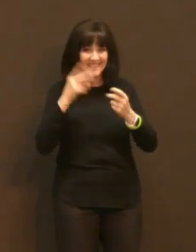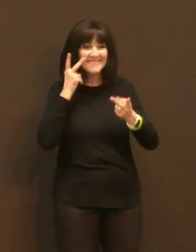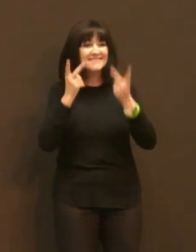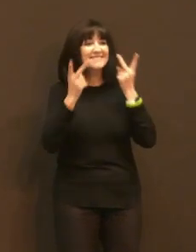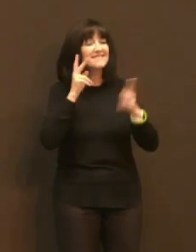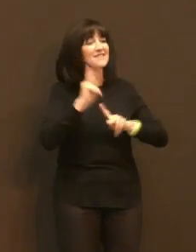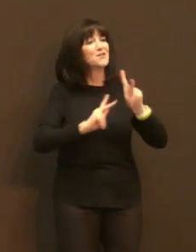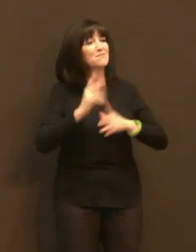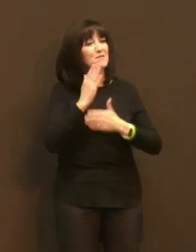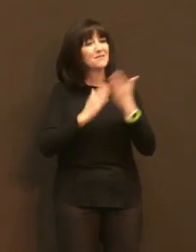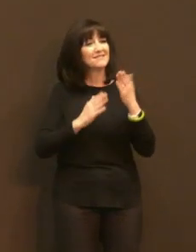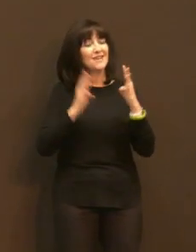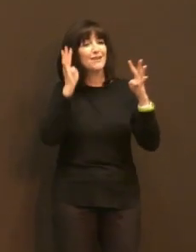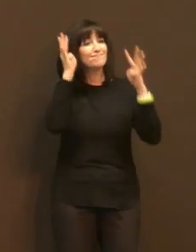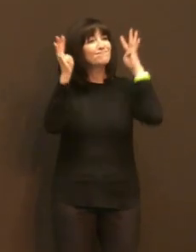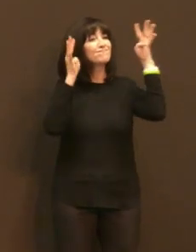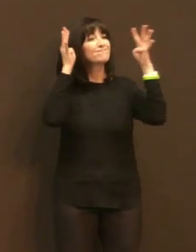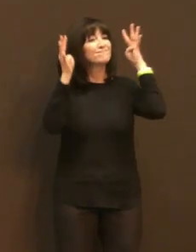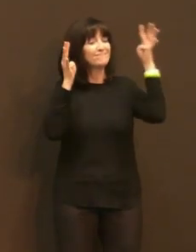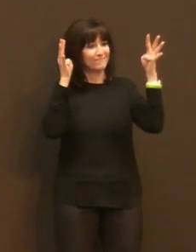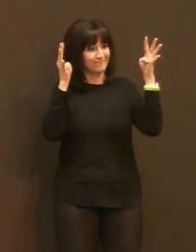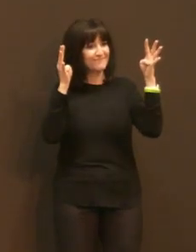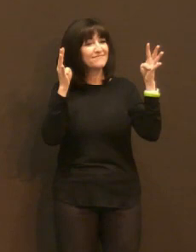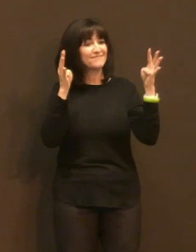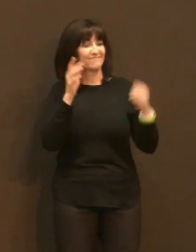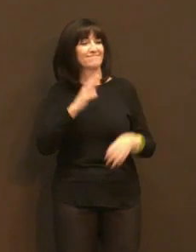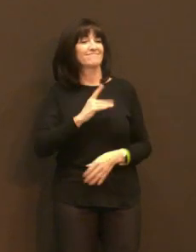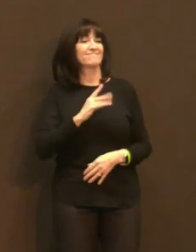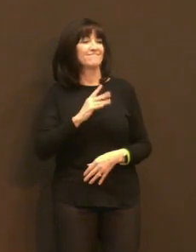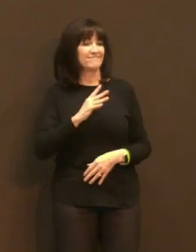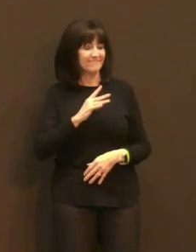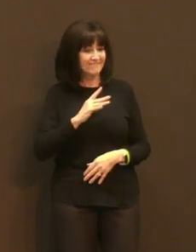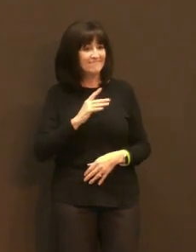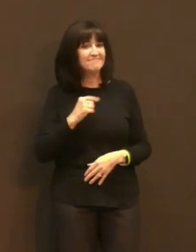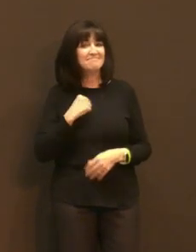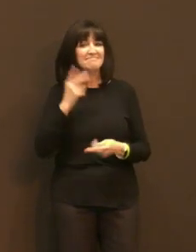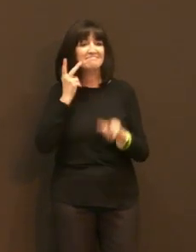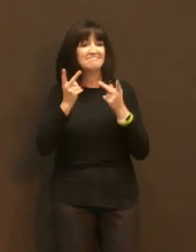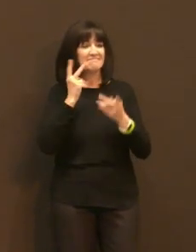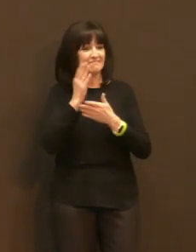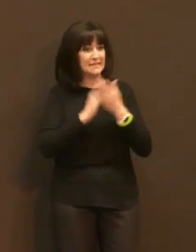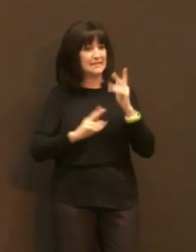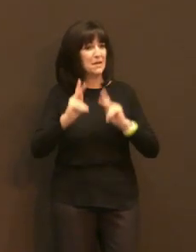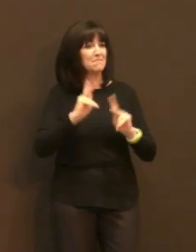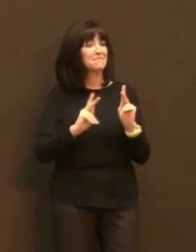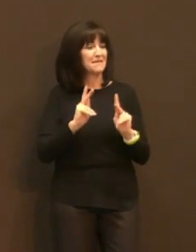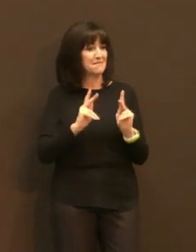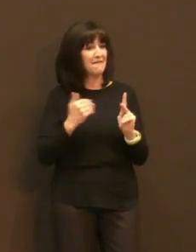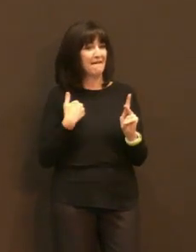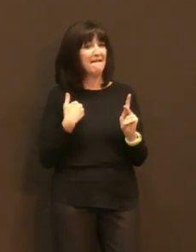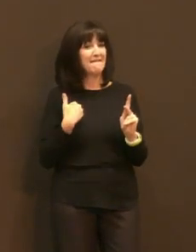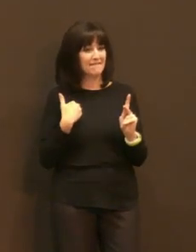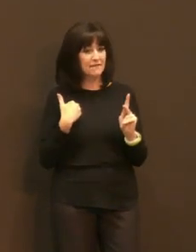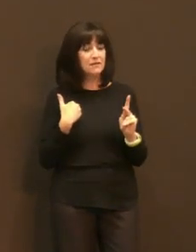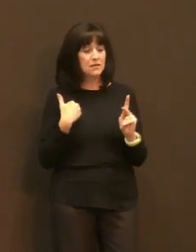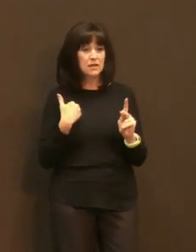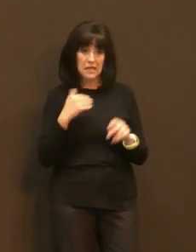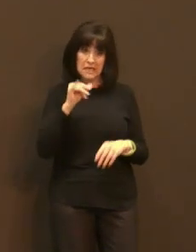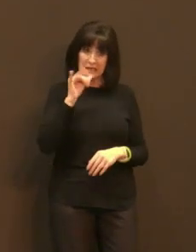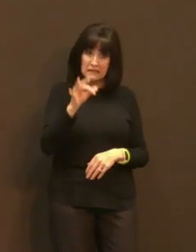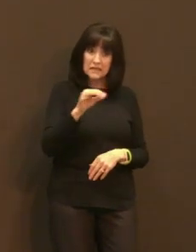seen here in this room today, and as you travel around as well. If you do all these things, we'll be able to get to the